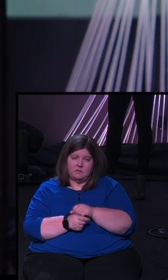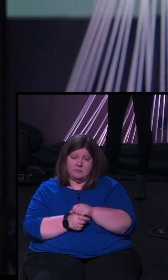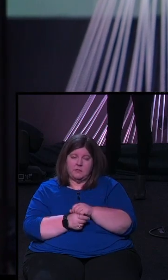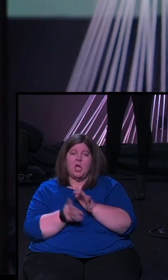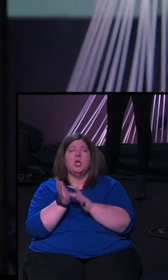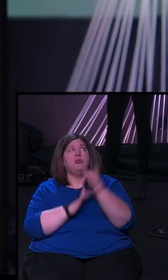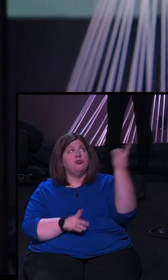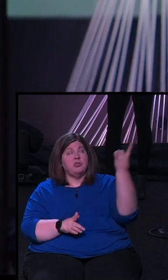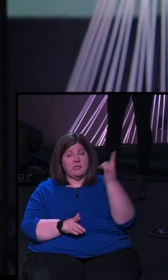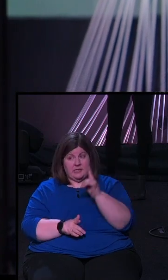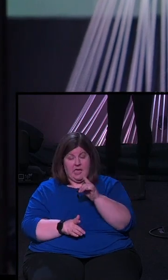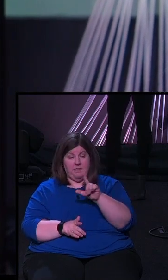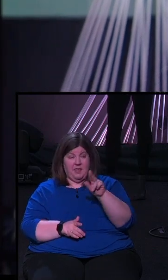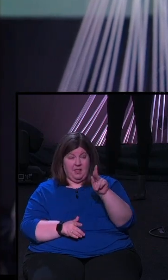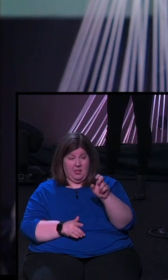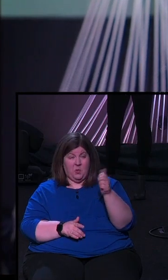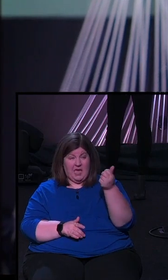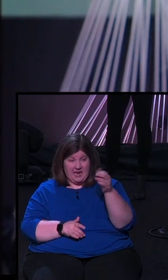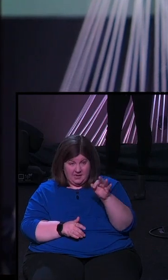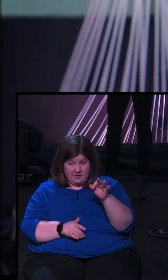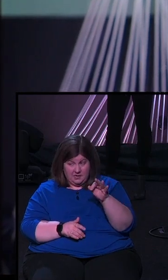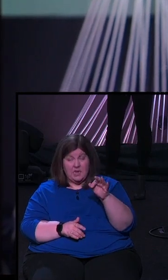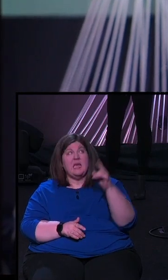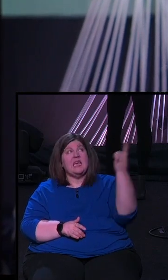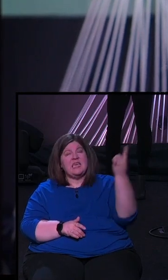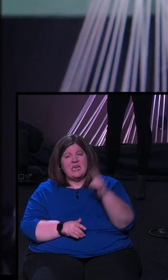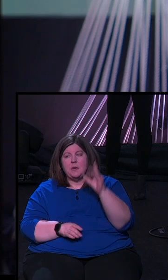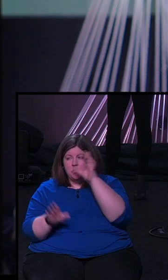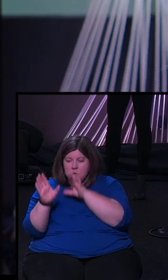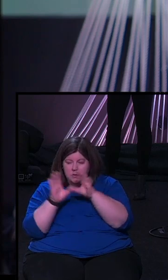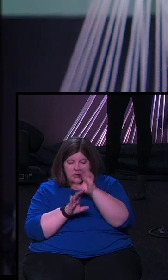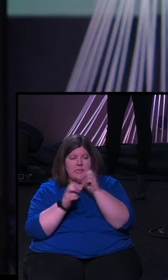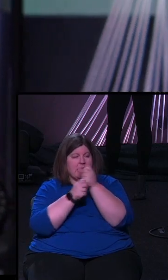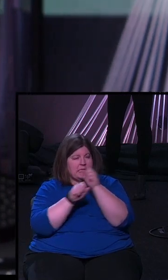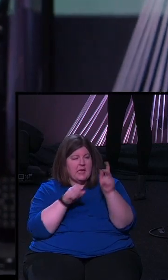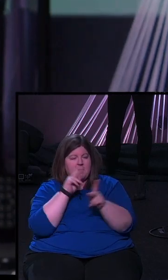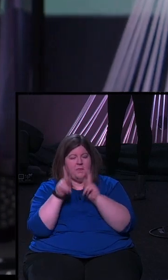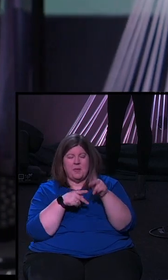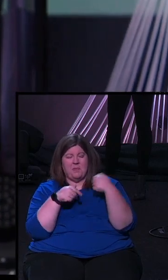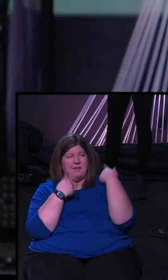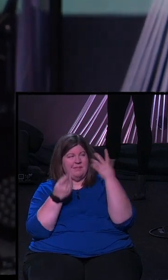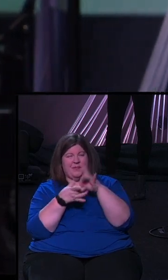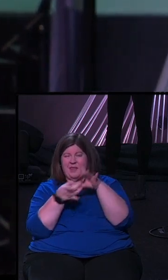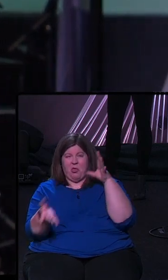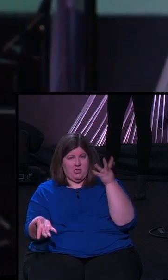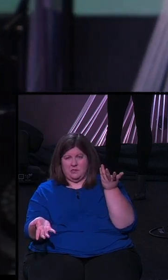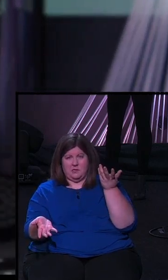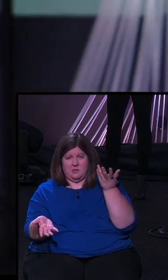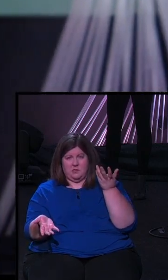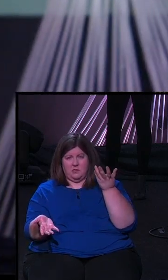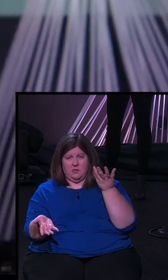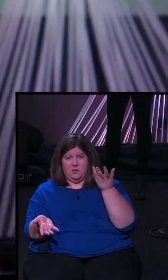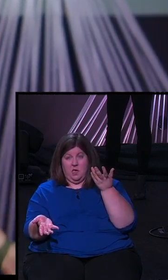and what he said in Luke 19 was to seek and to save the lost. And the problem is, so many of us, we find Jesus, and then it feels like